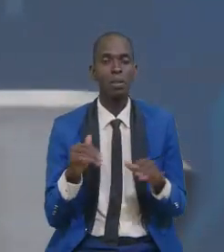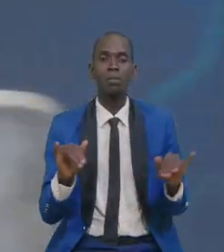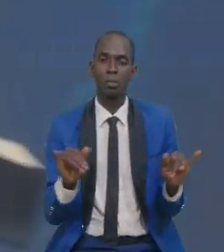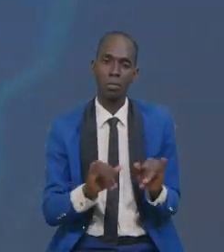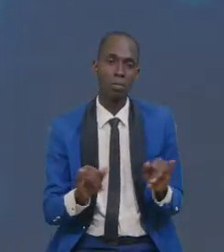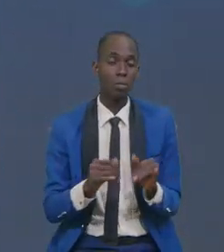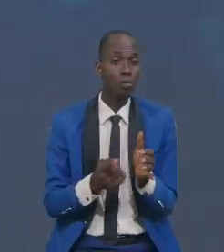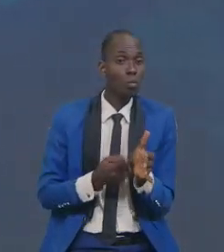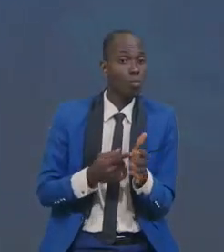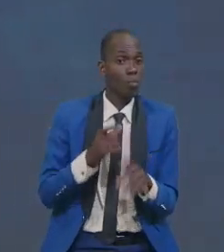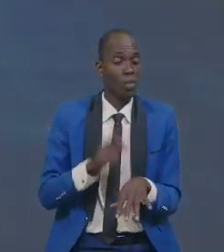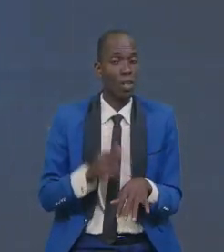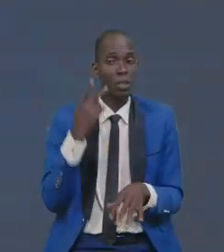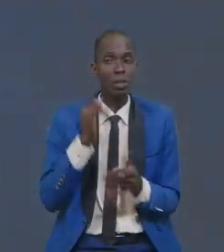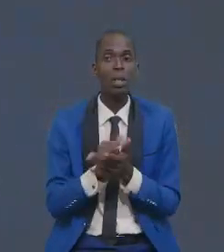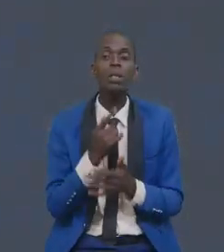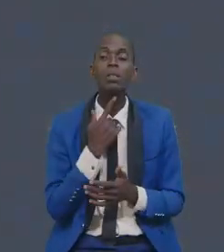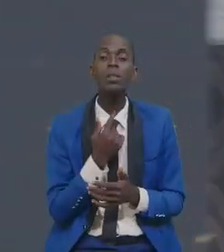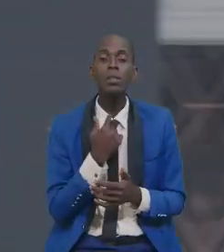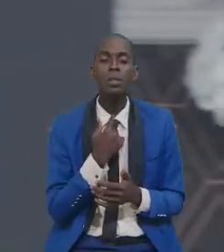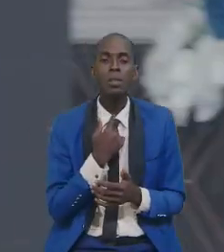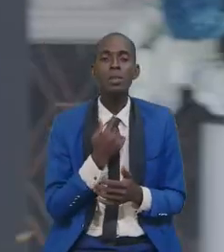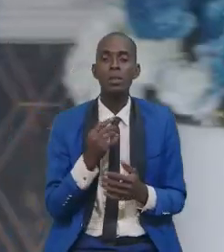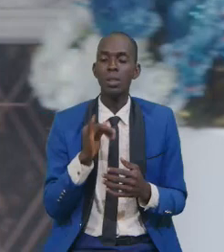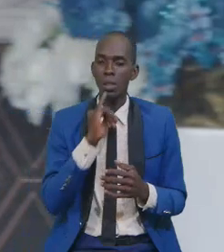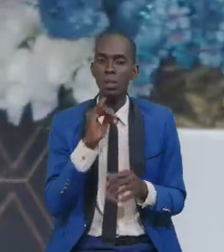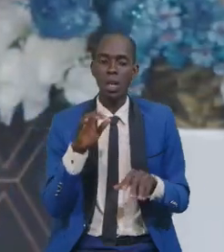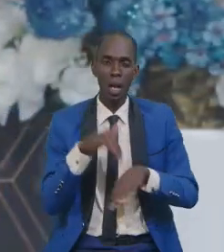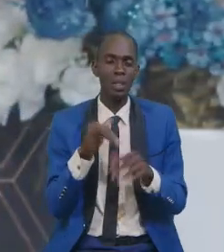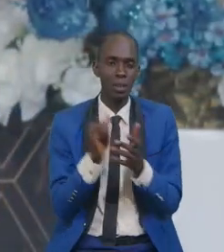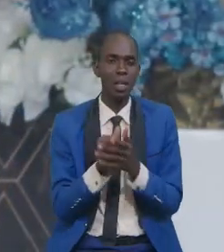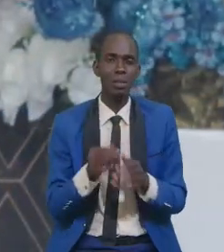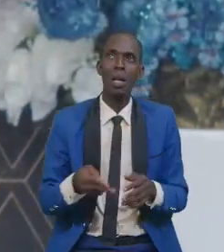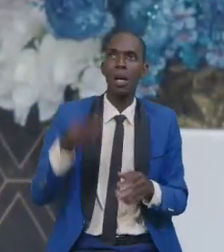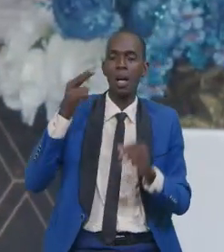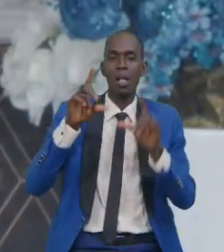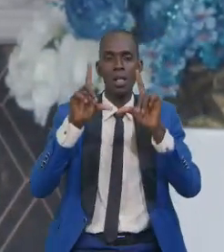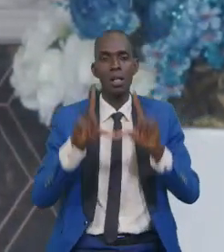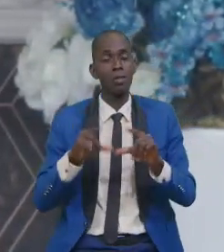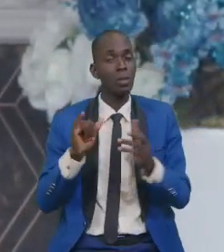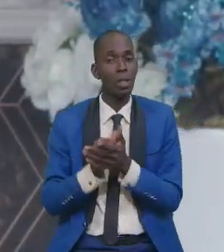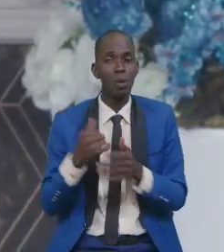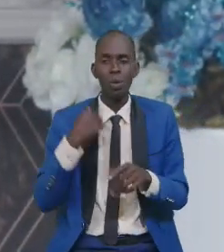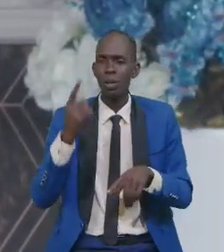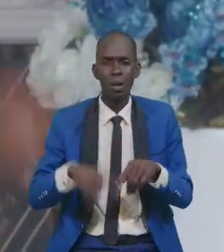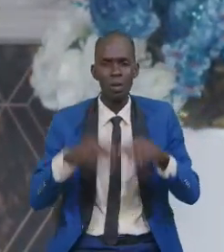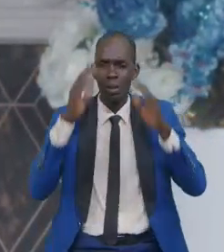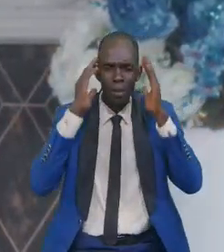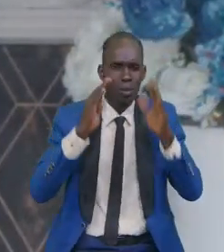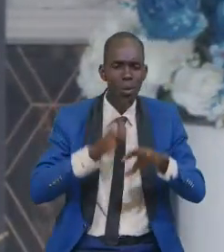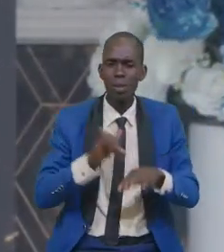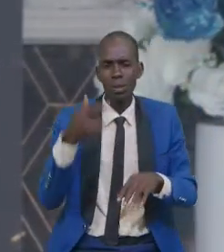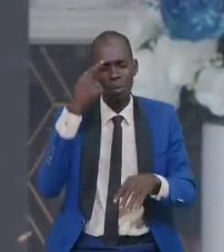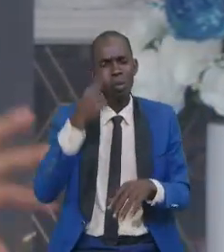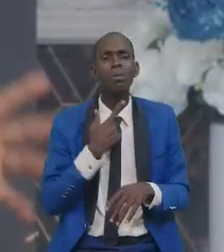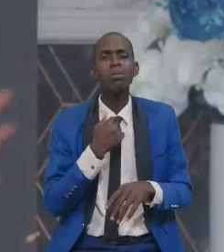thirst gets to that level that we can't concentrate on any other thing. We're